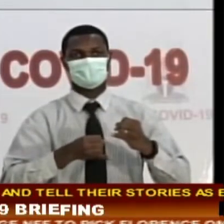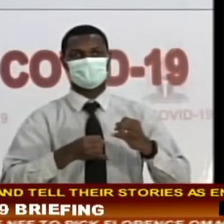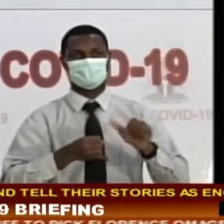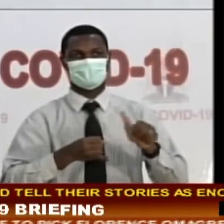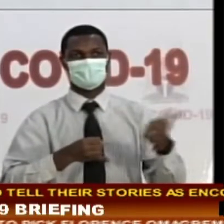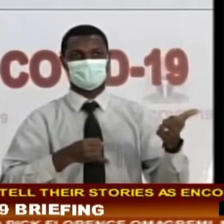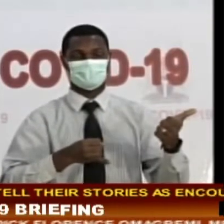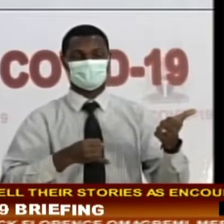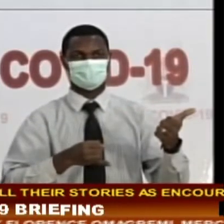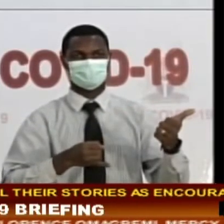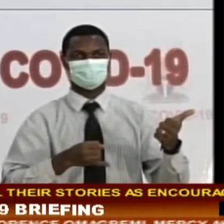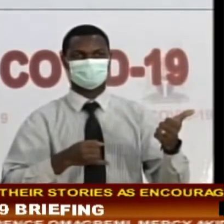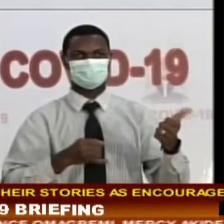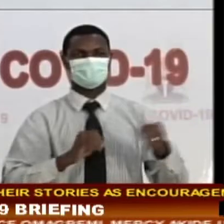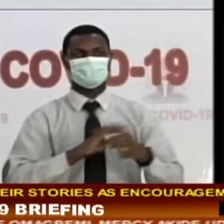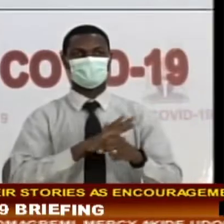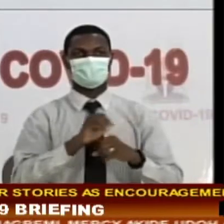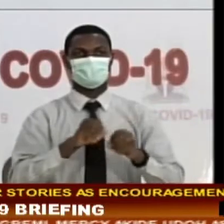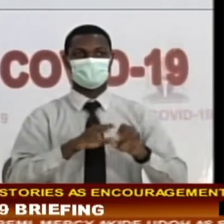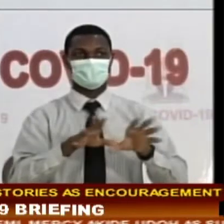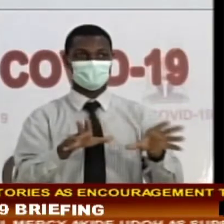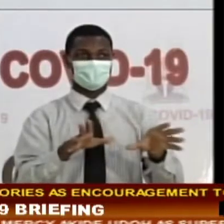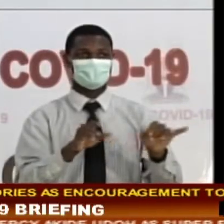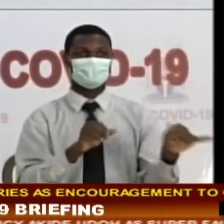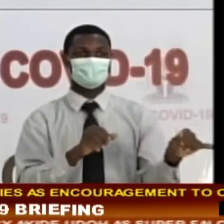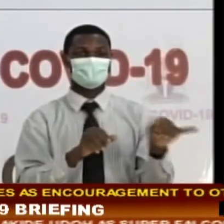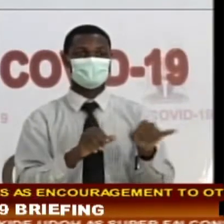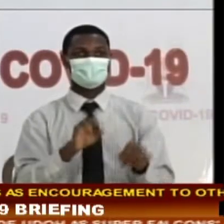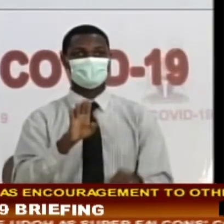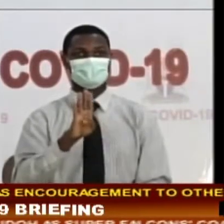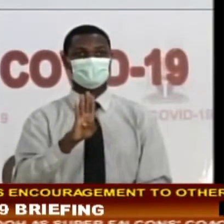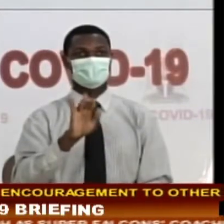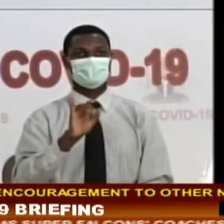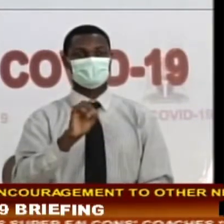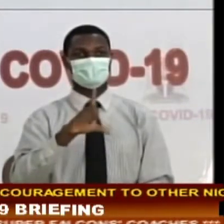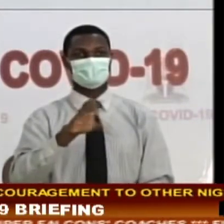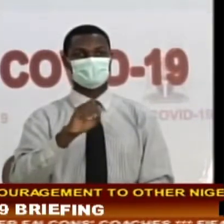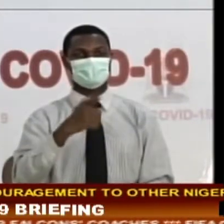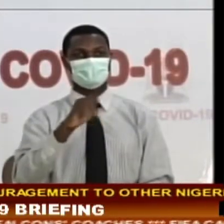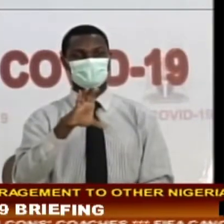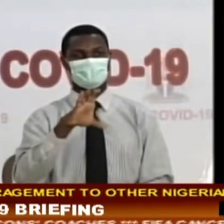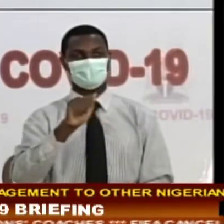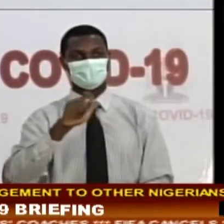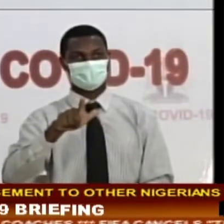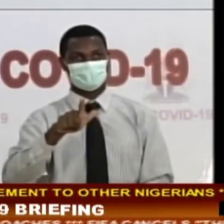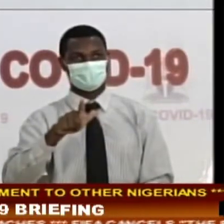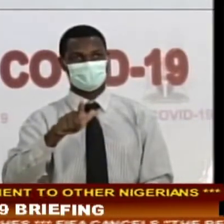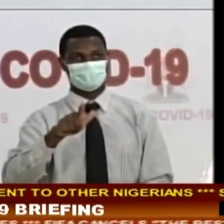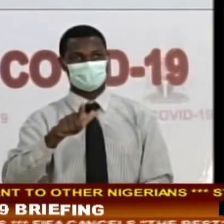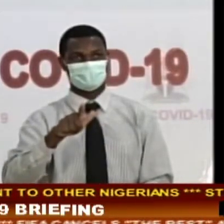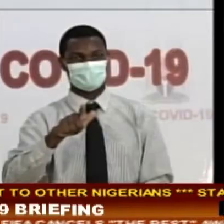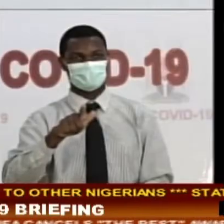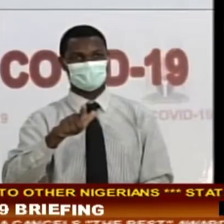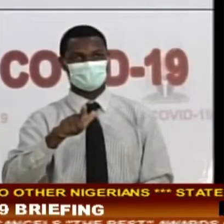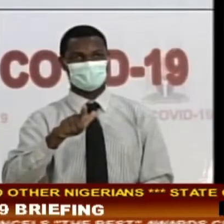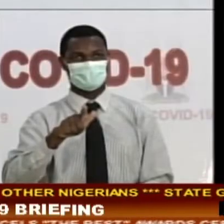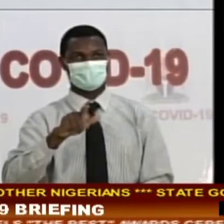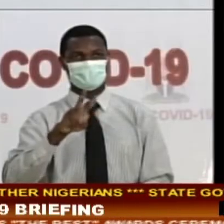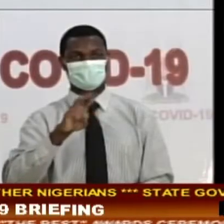that covid-19 is a biological weapon created by governments or it is aoy to um